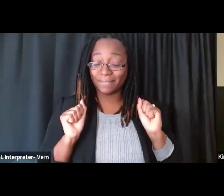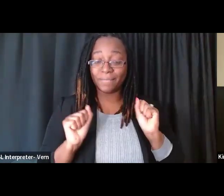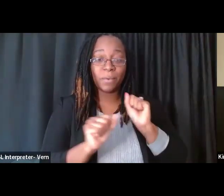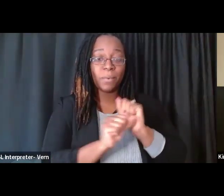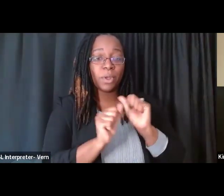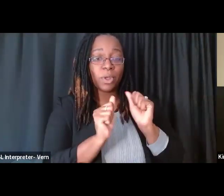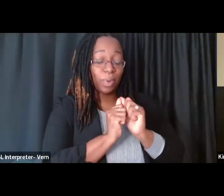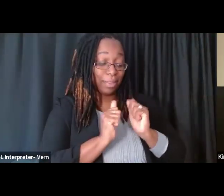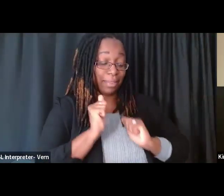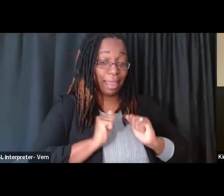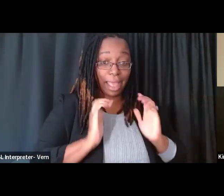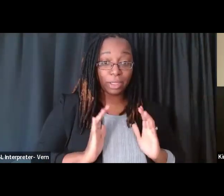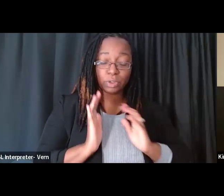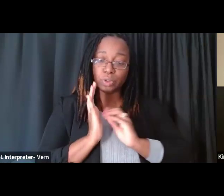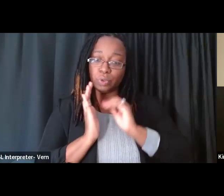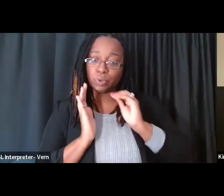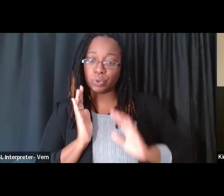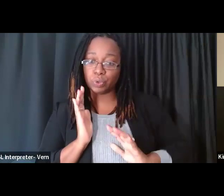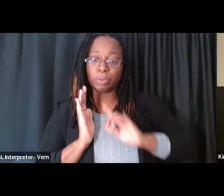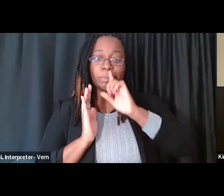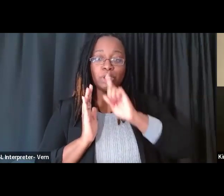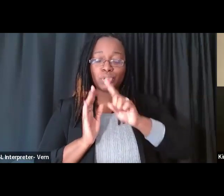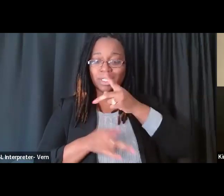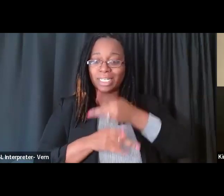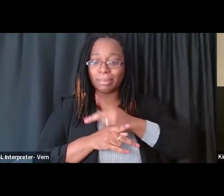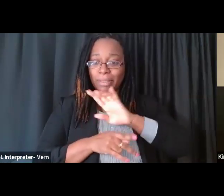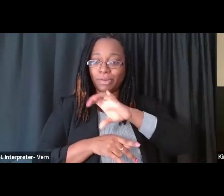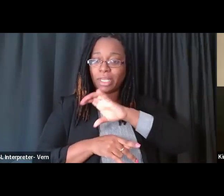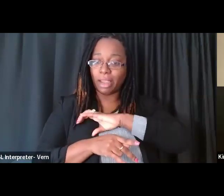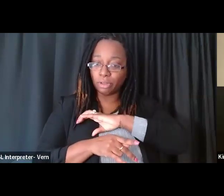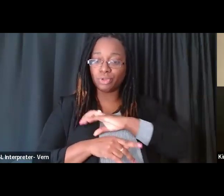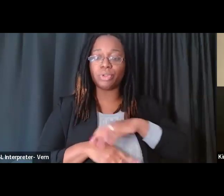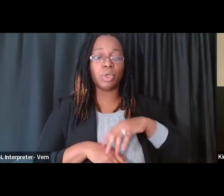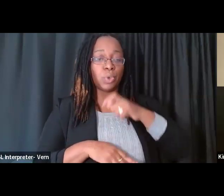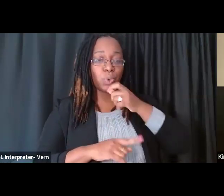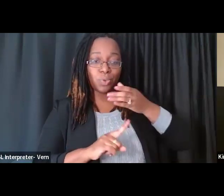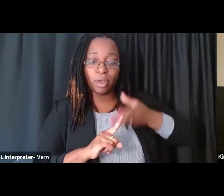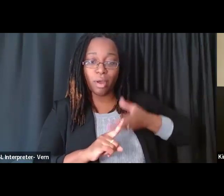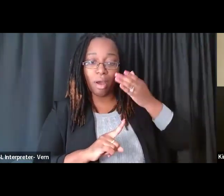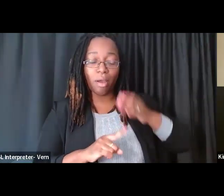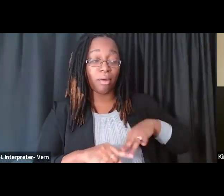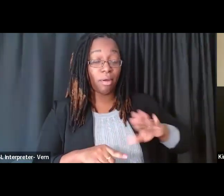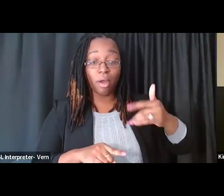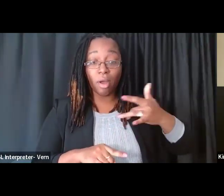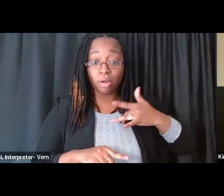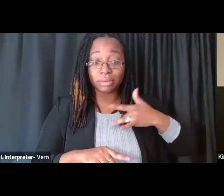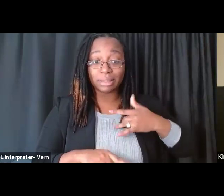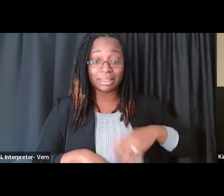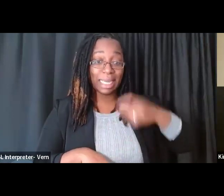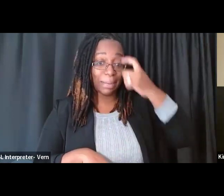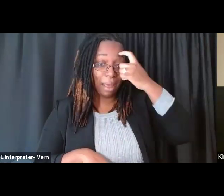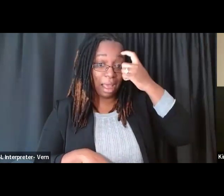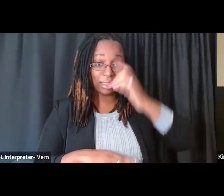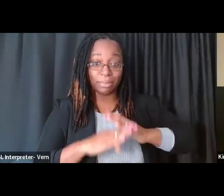and students who are holding the humanity of their character in their hearts and minds while protecting their own humanity. Enter